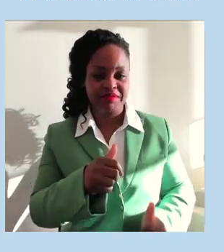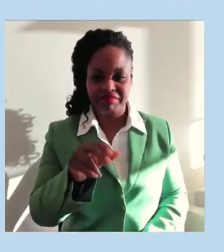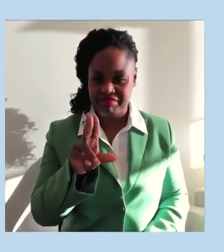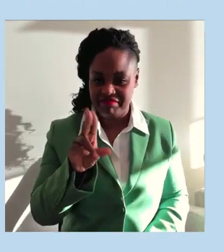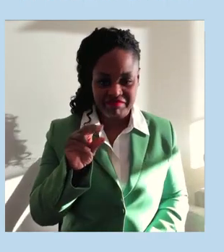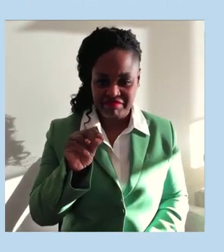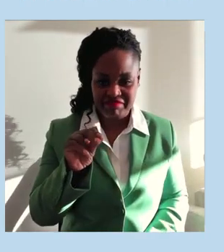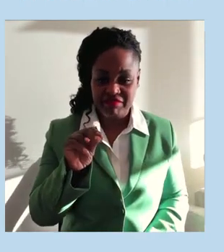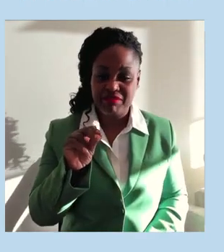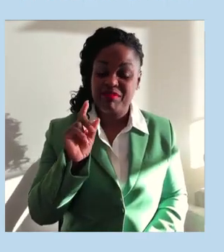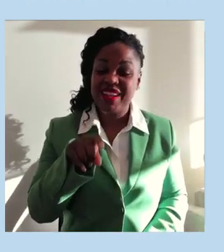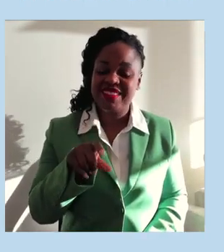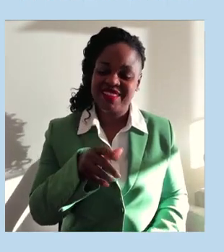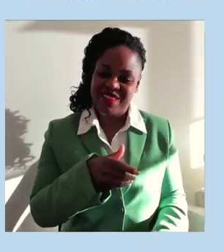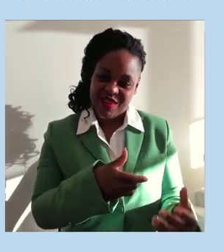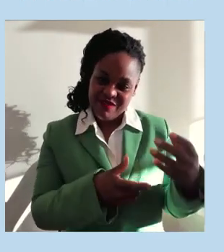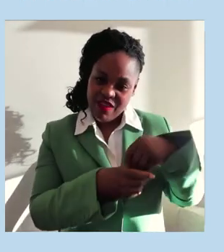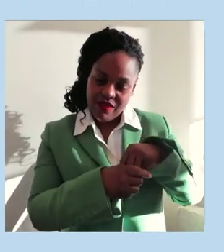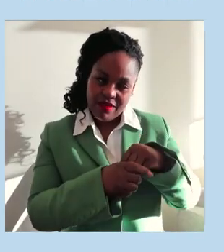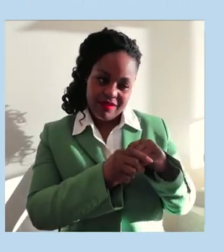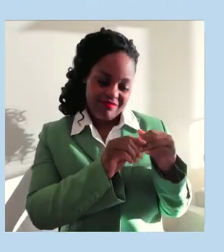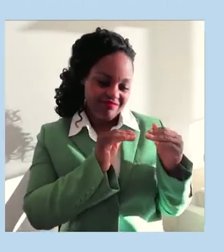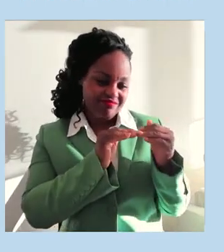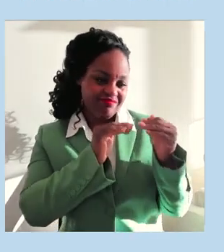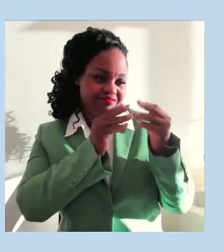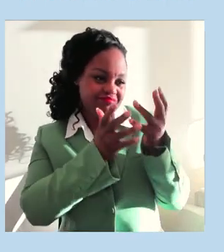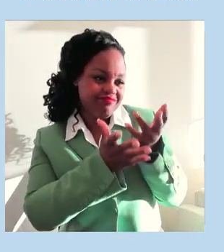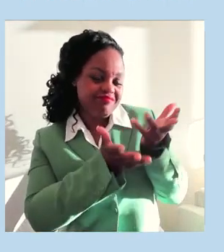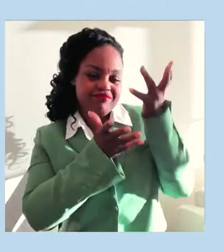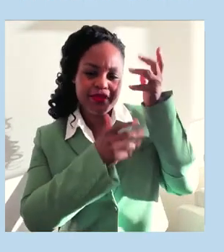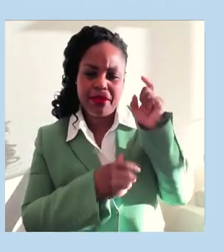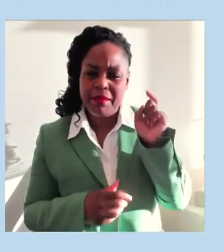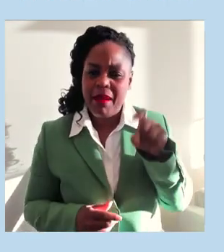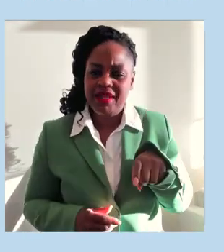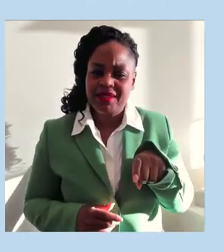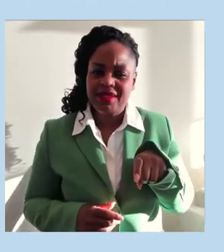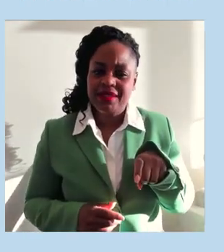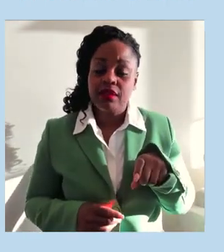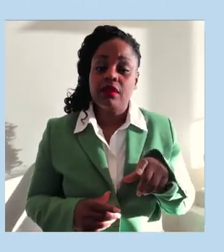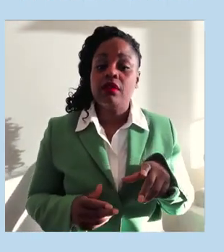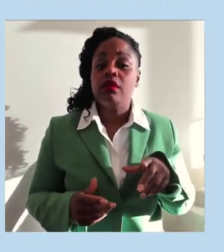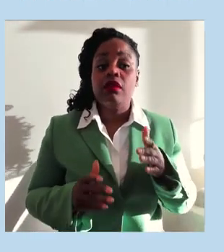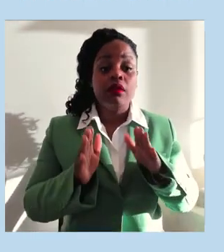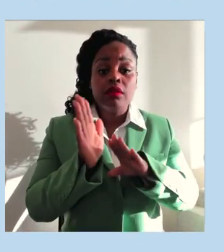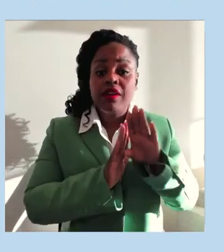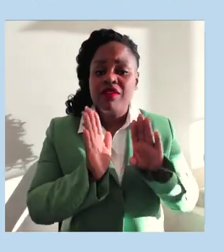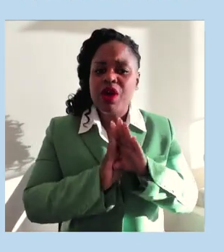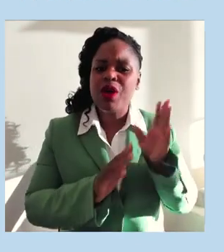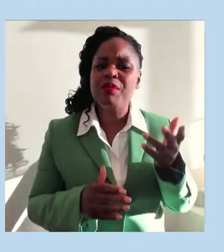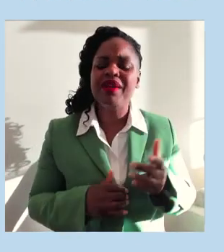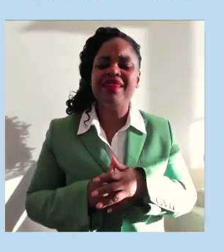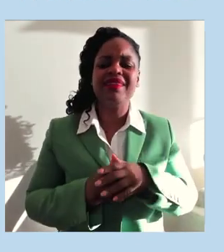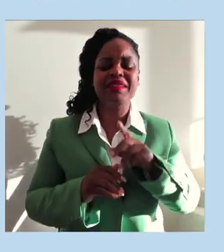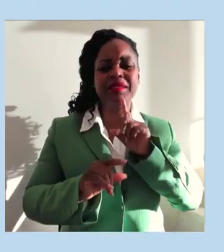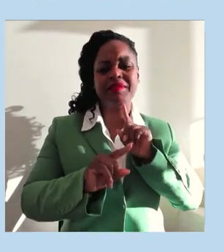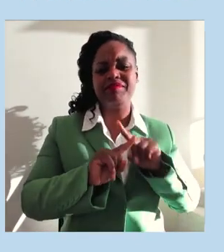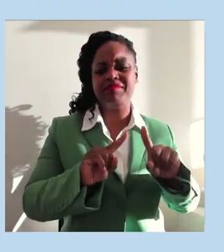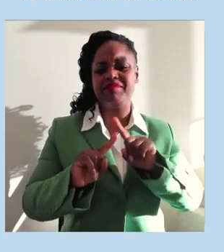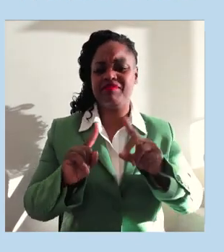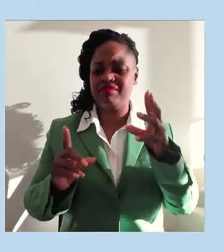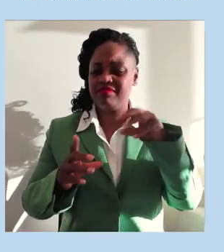capacity and initiative development. This is especially true of initiatives that directly affect their